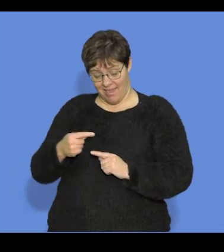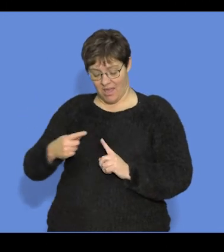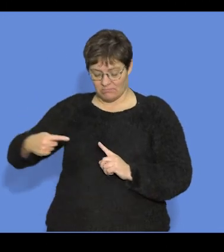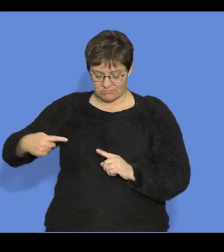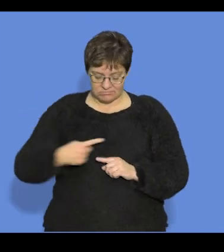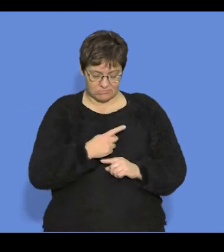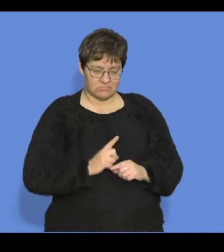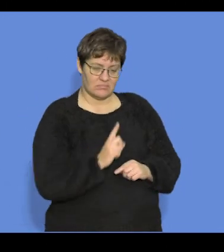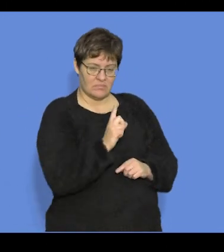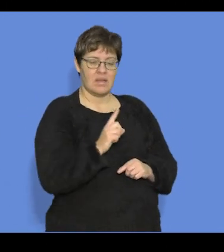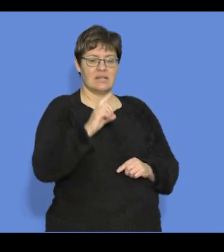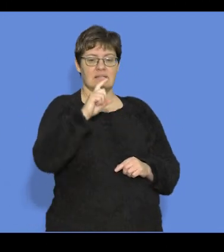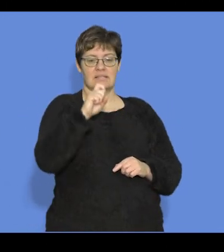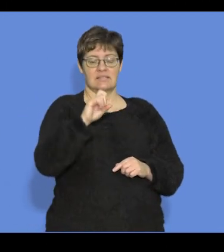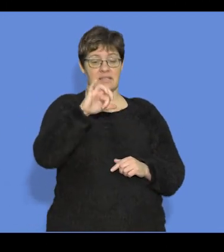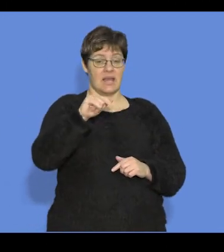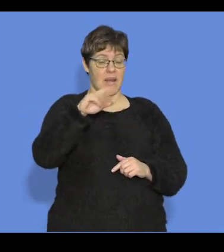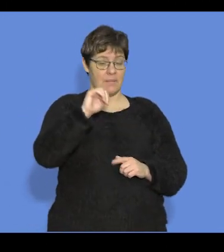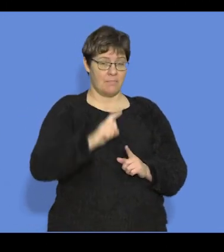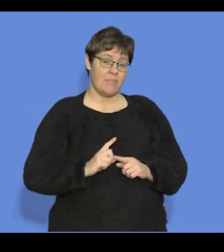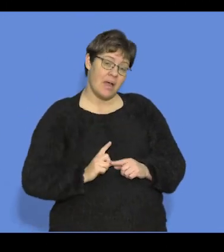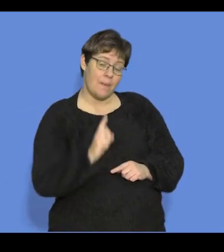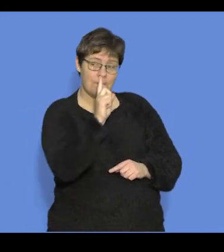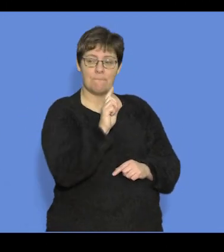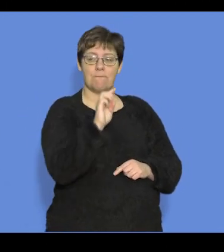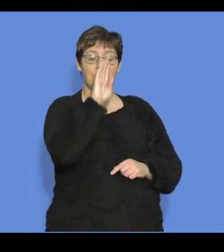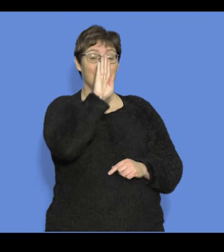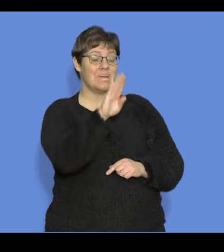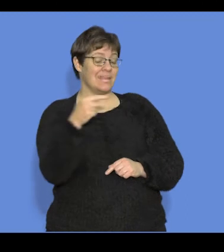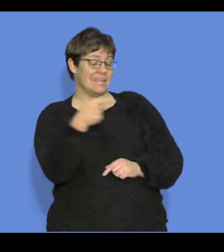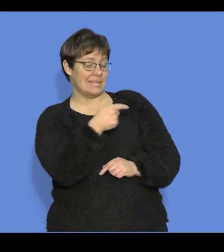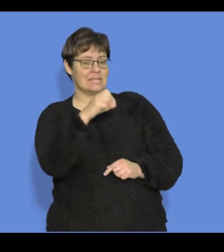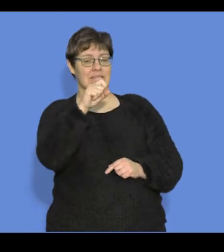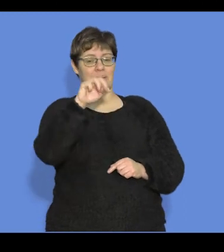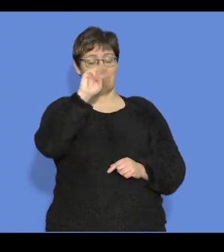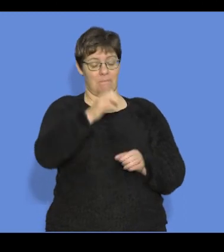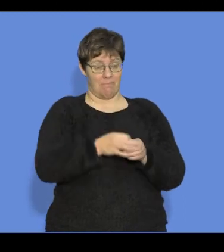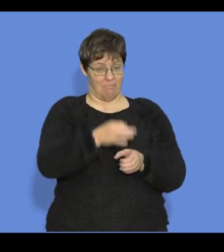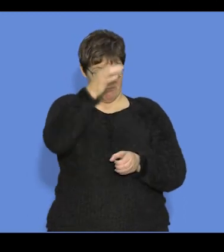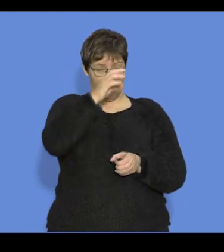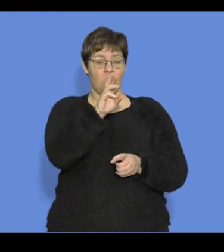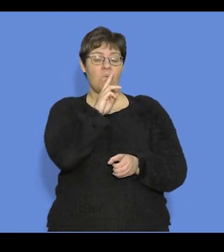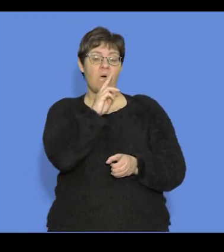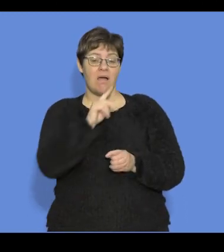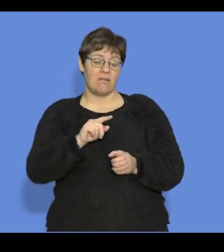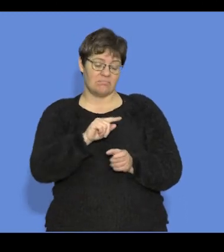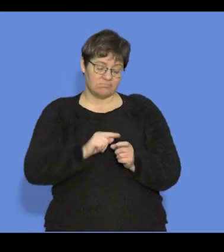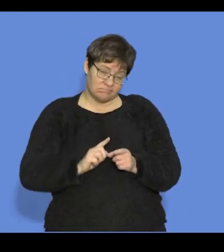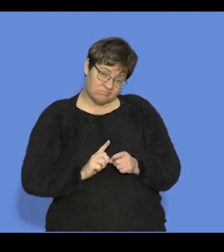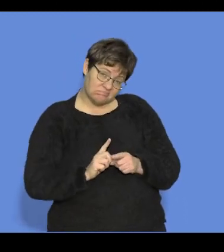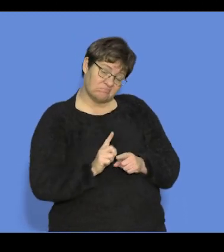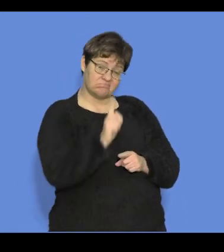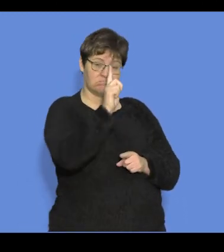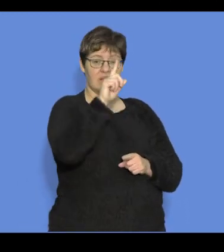up through the xylem. And B is obviously pointing to the stem because the water is moving up the